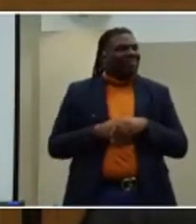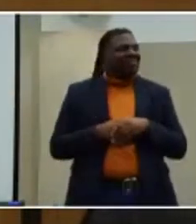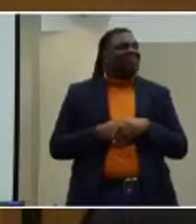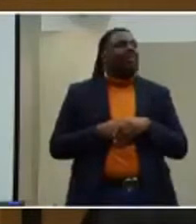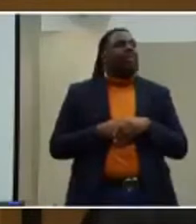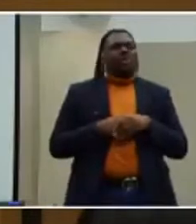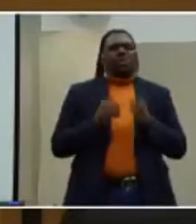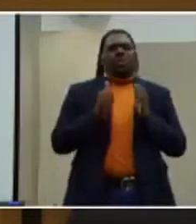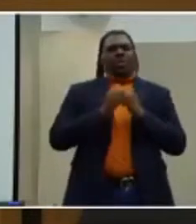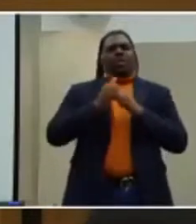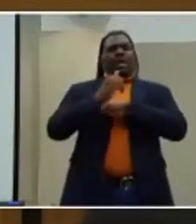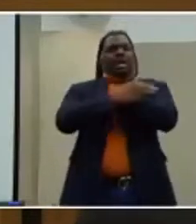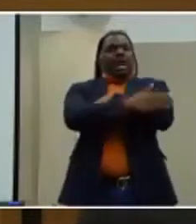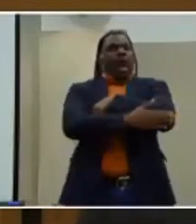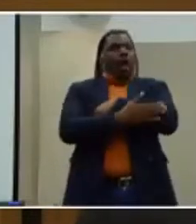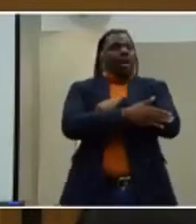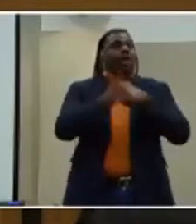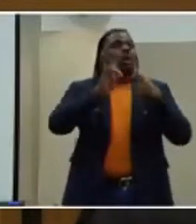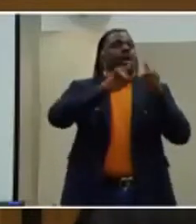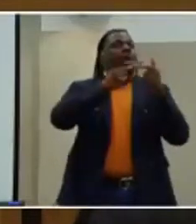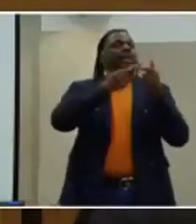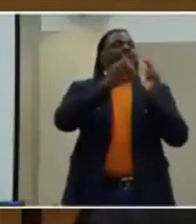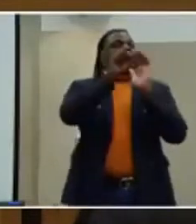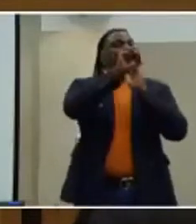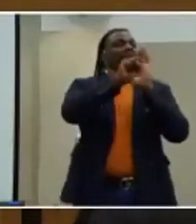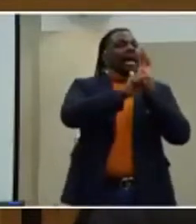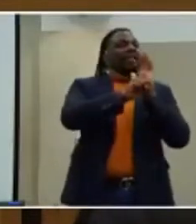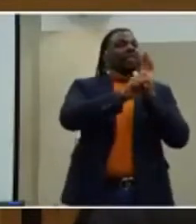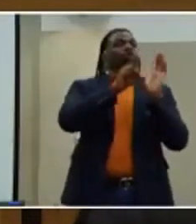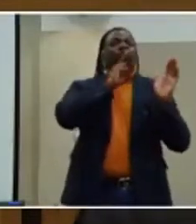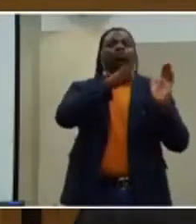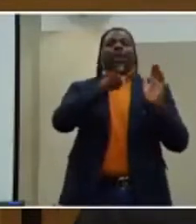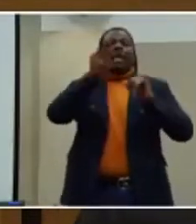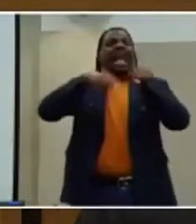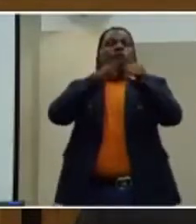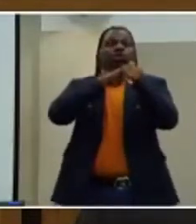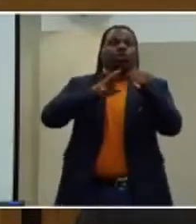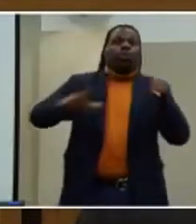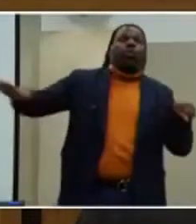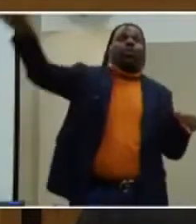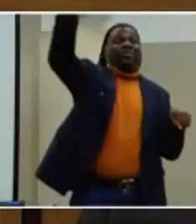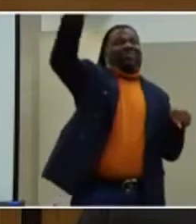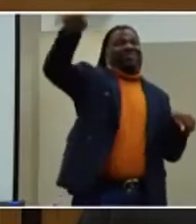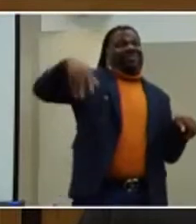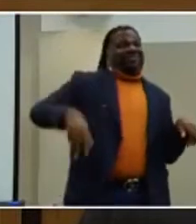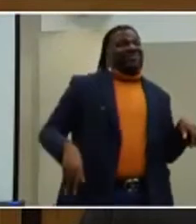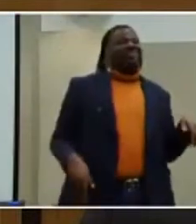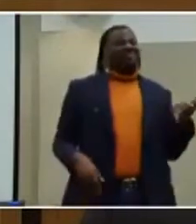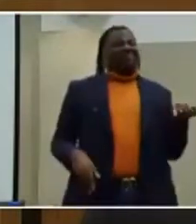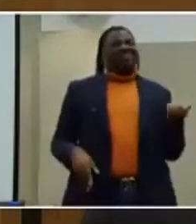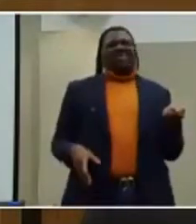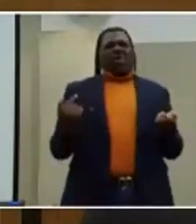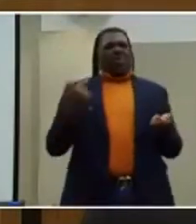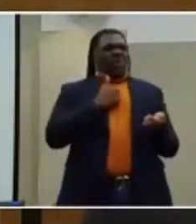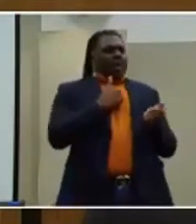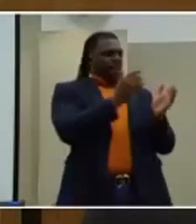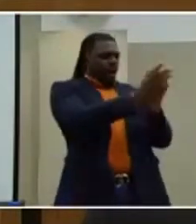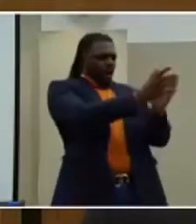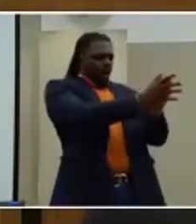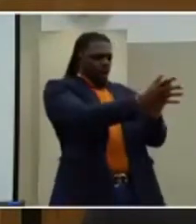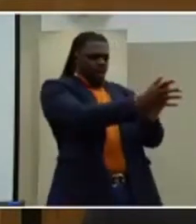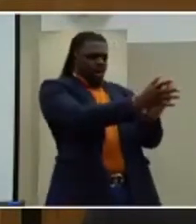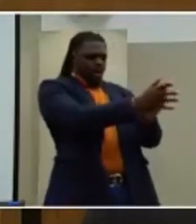a county, in a state, and really nationally. So we applaud